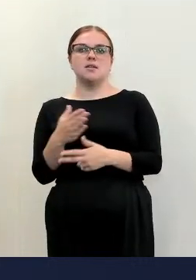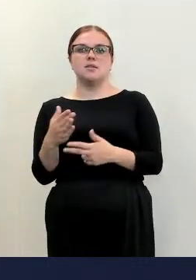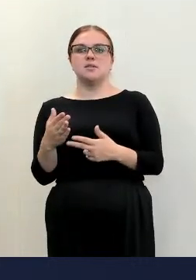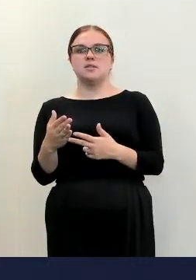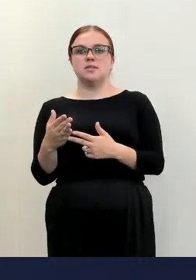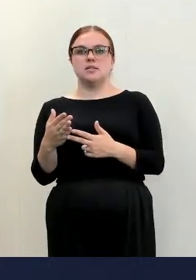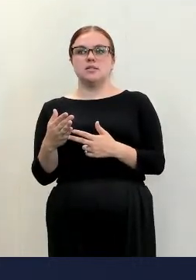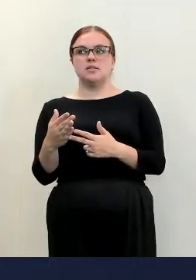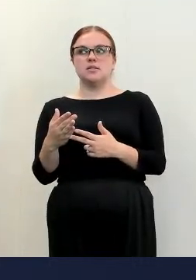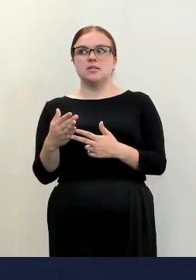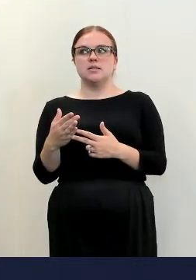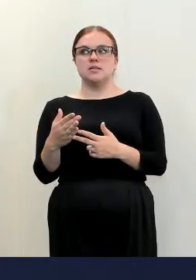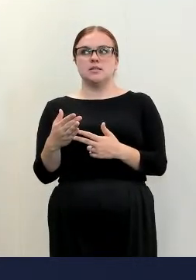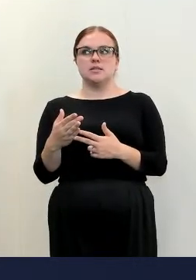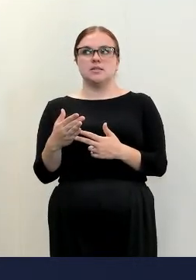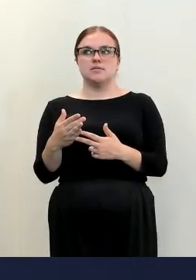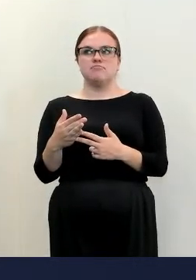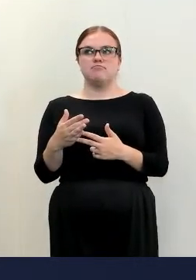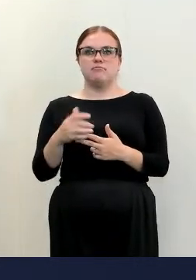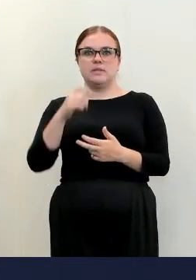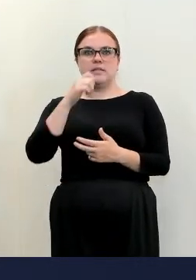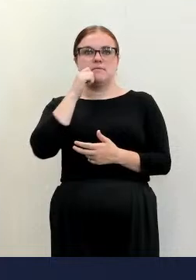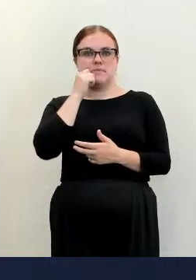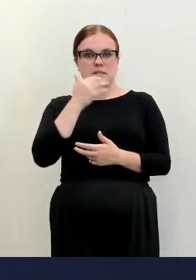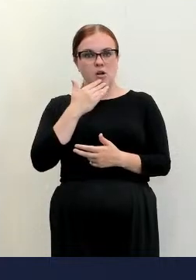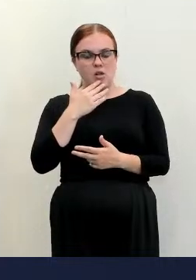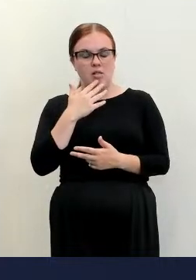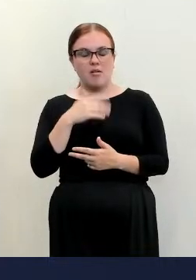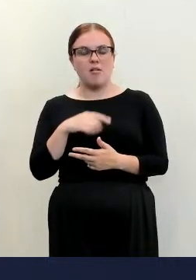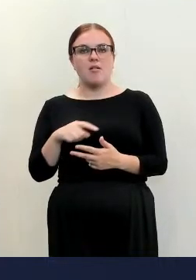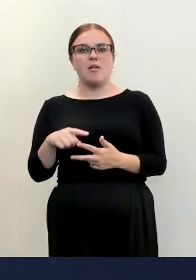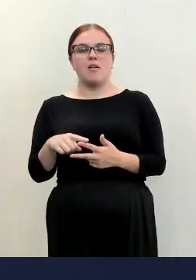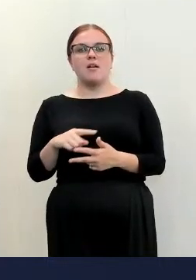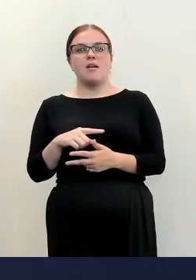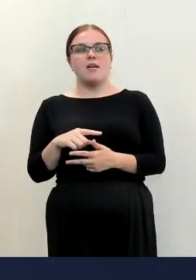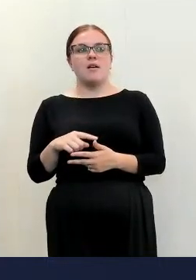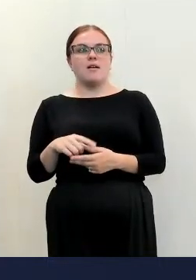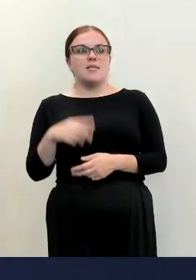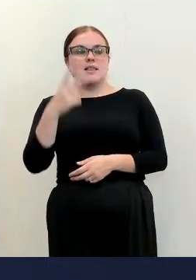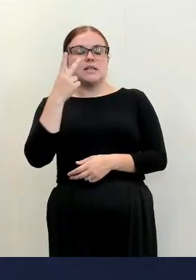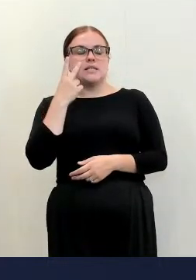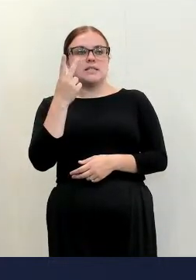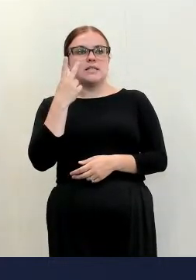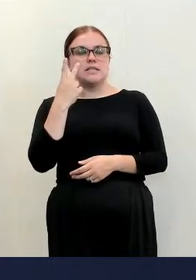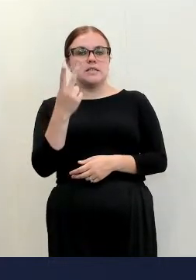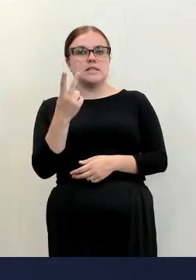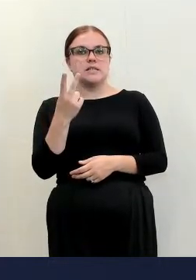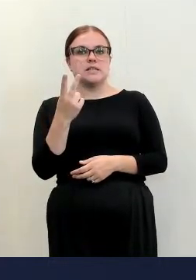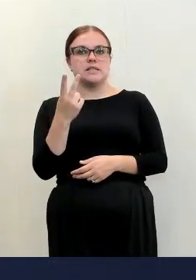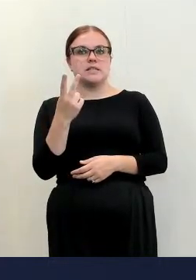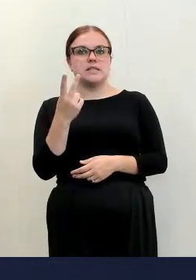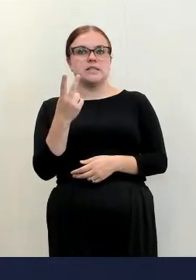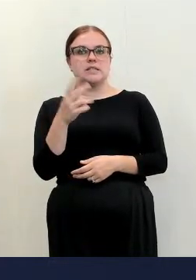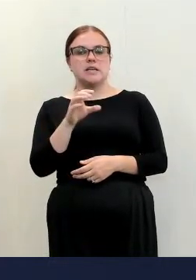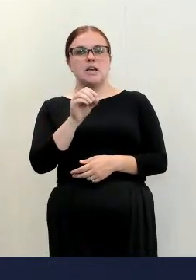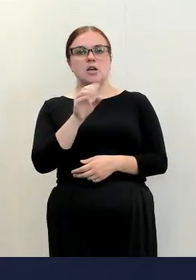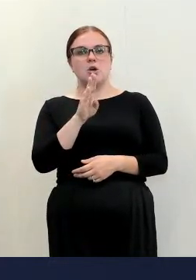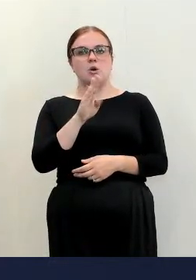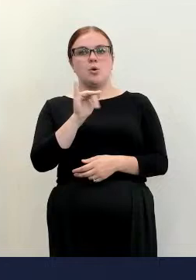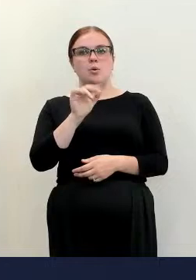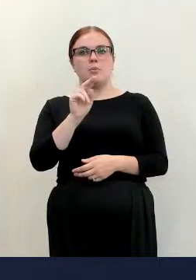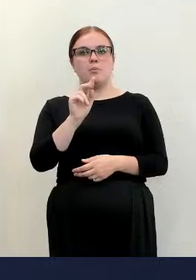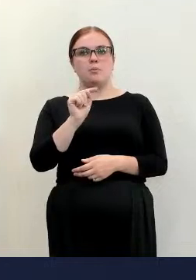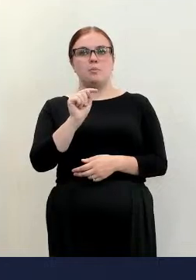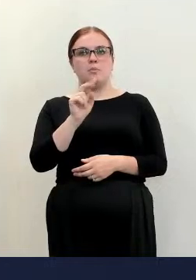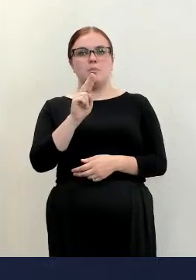and the race. And then I'll see an obituary